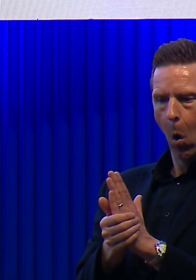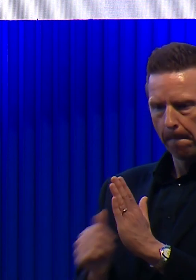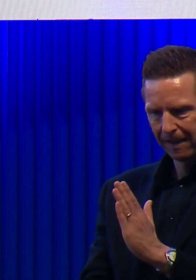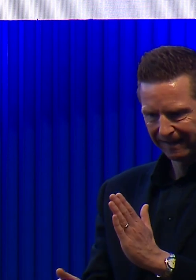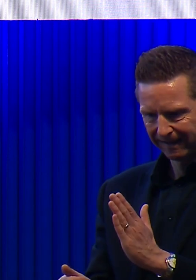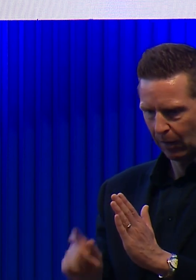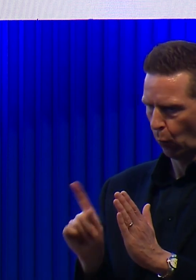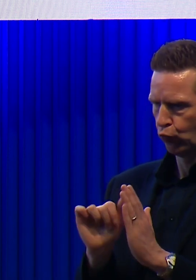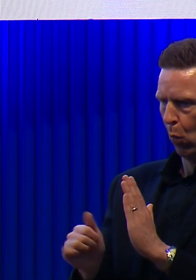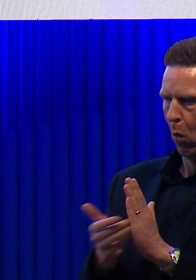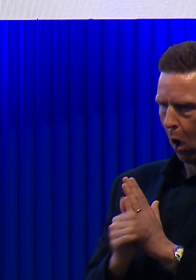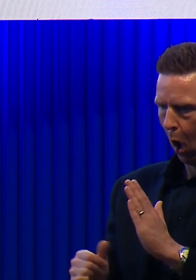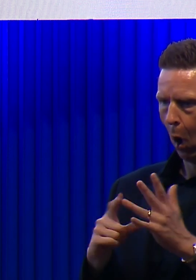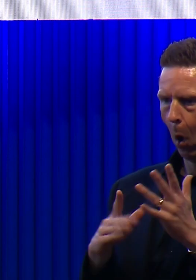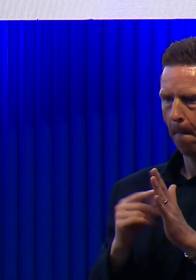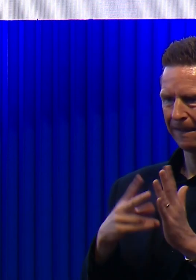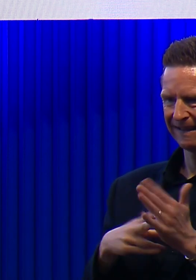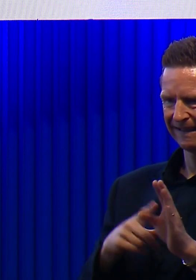stage.